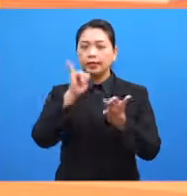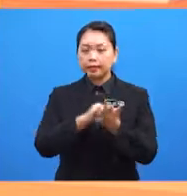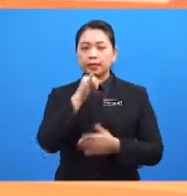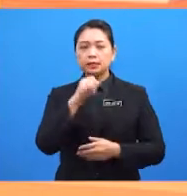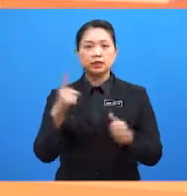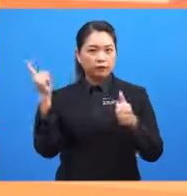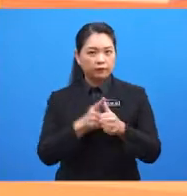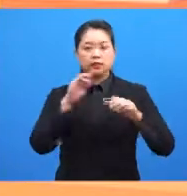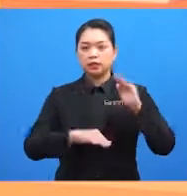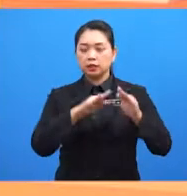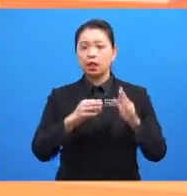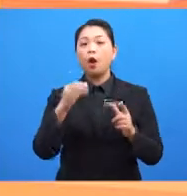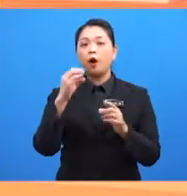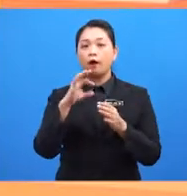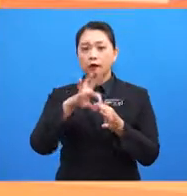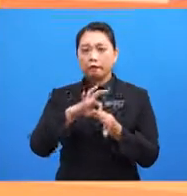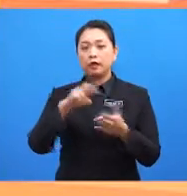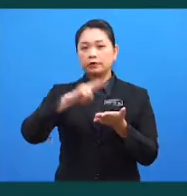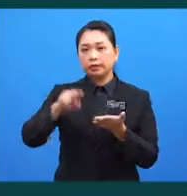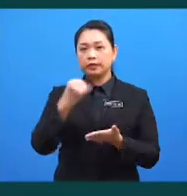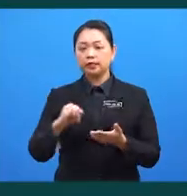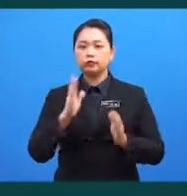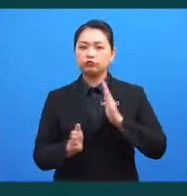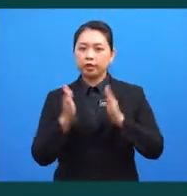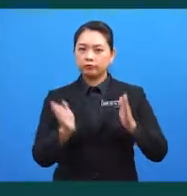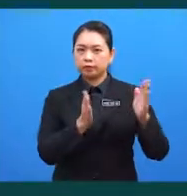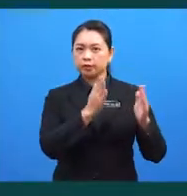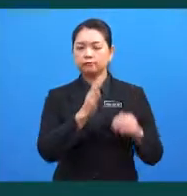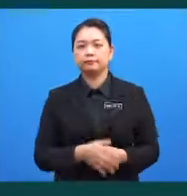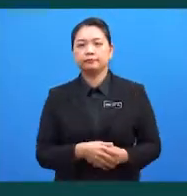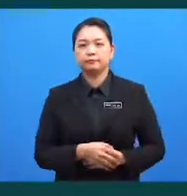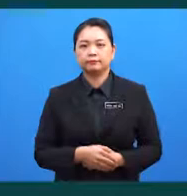step of our reading strategies today.